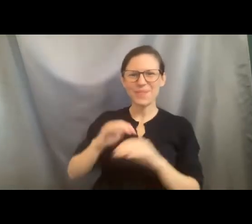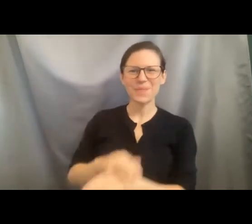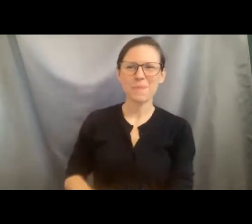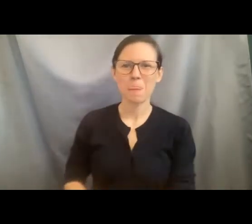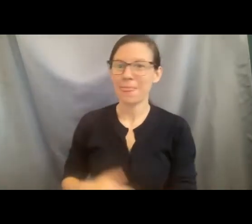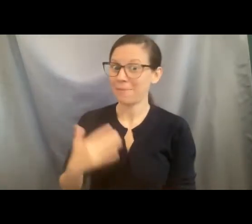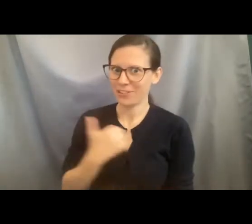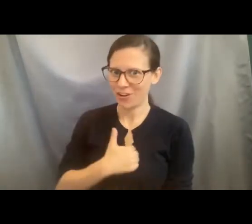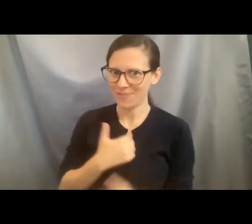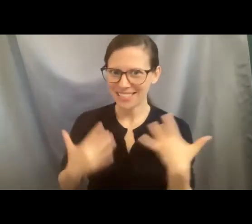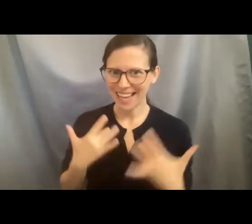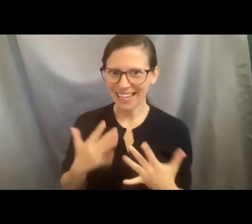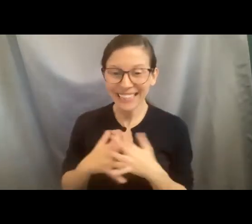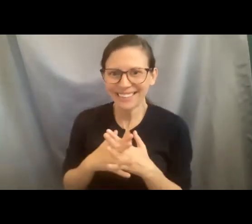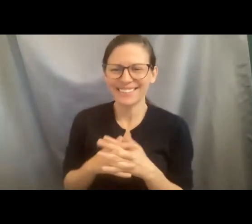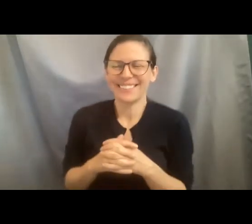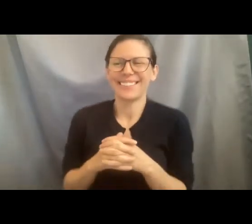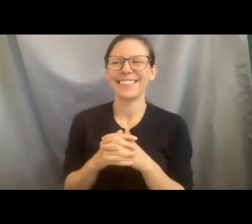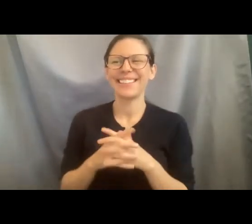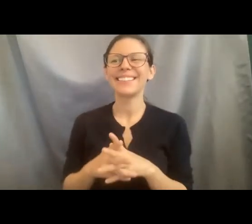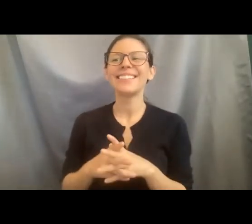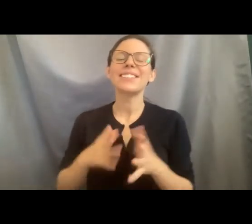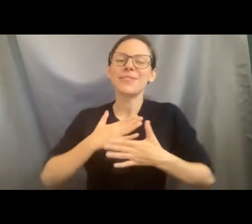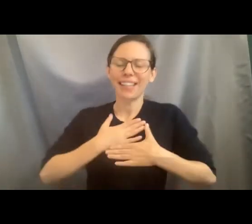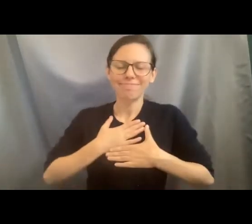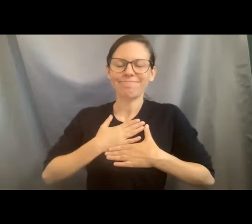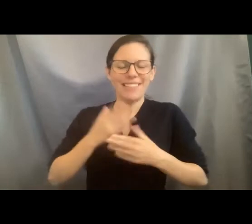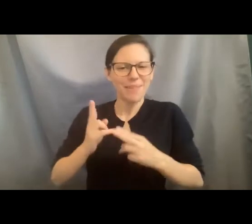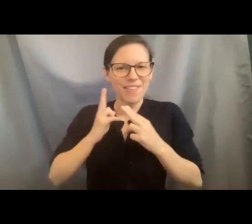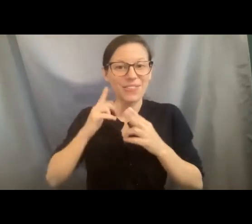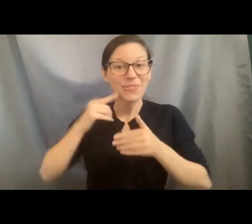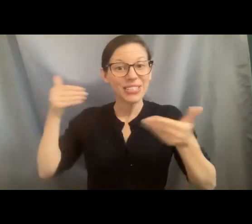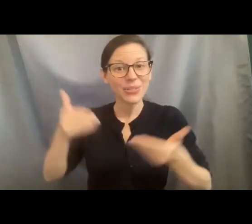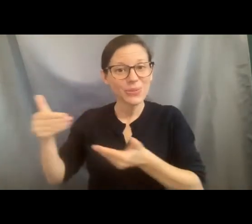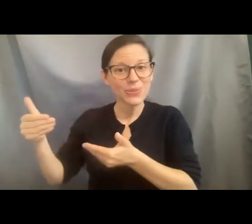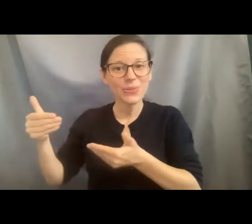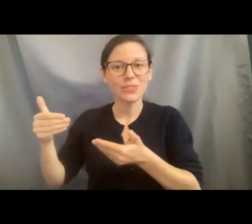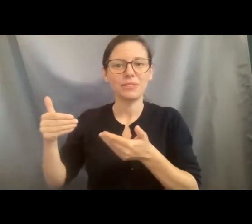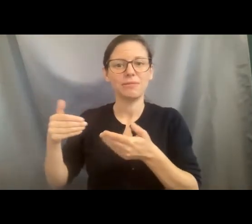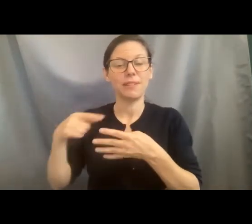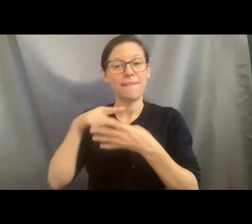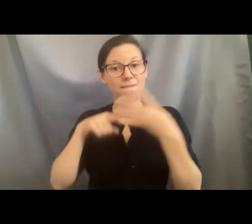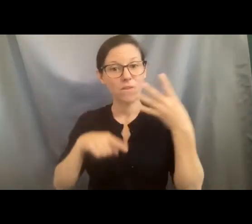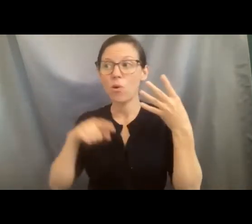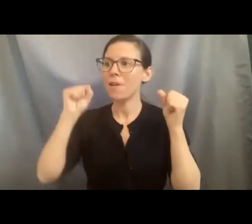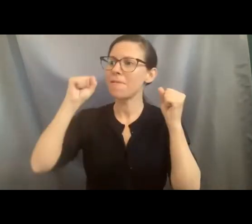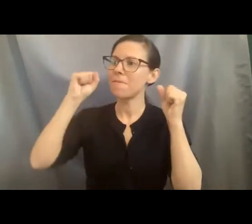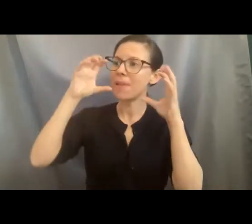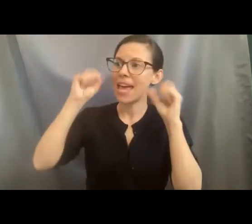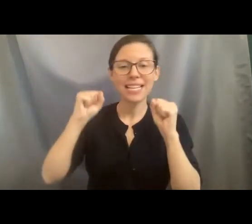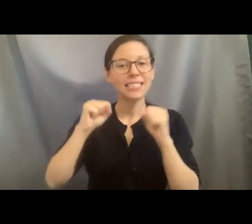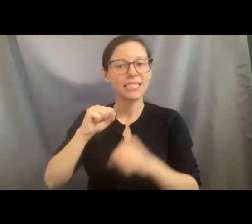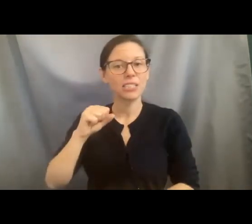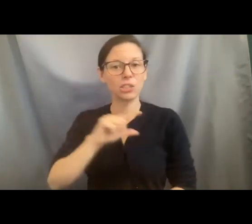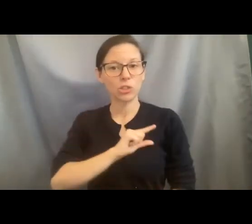Hi. Sorry, I'm excited. I have the distinct pleasure of introducing you all to four incredible General Assembly members